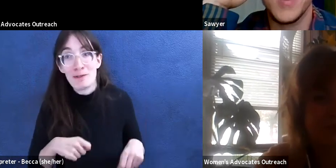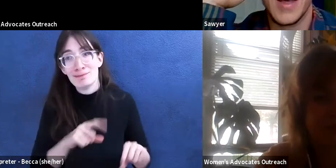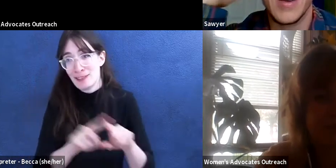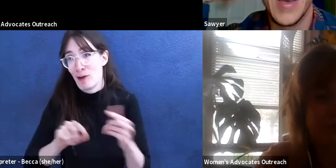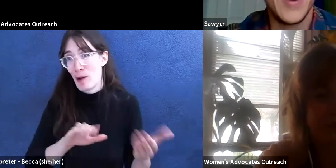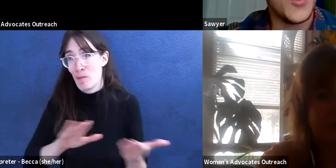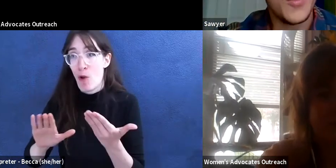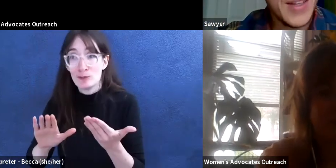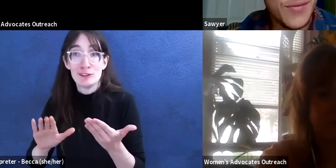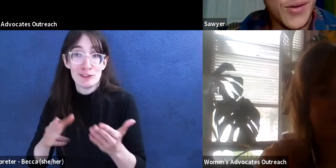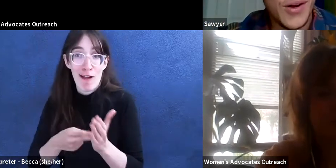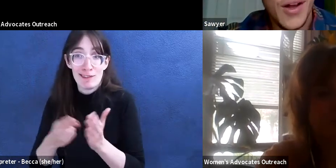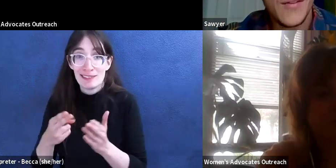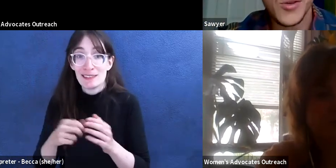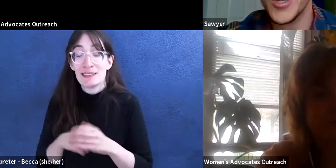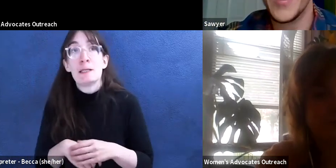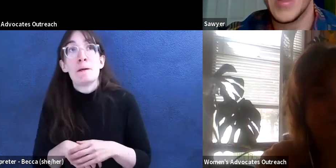comments?